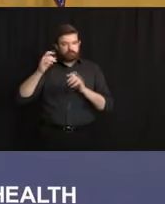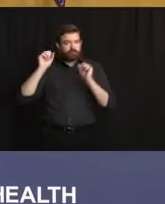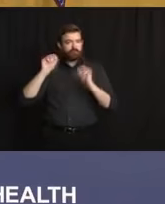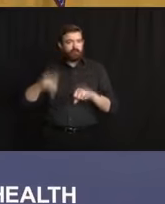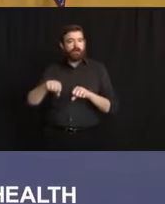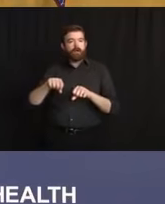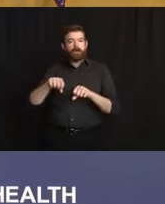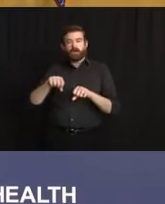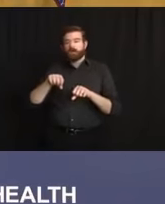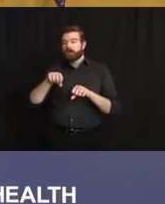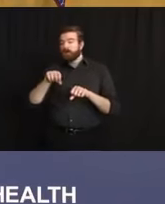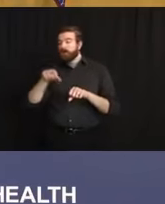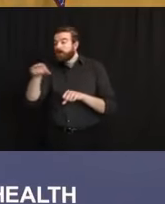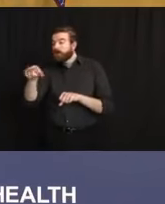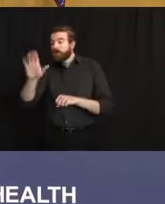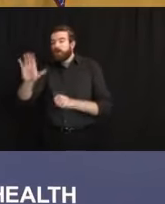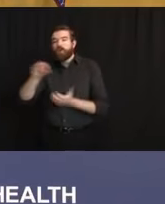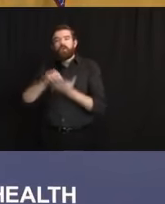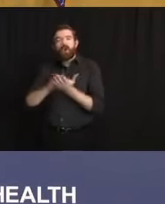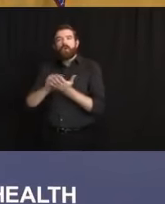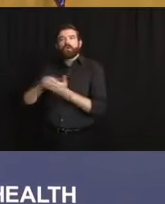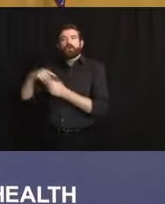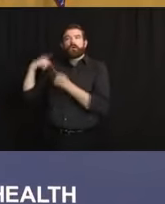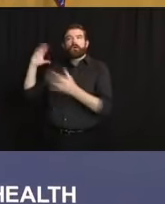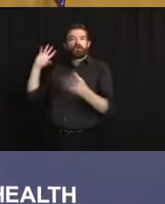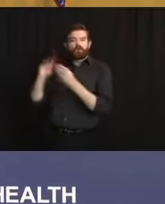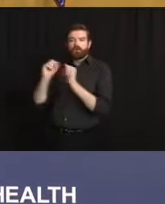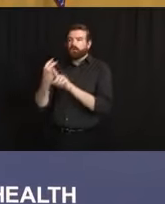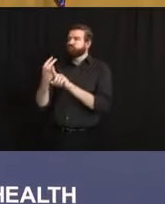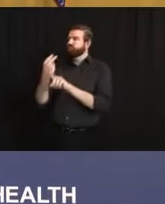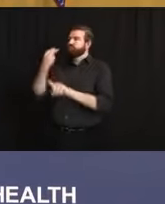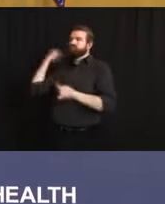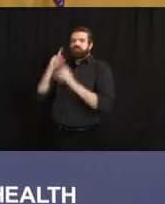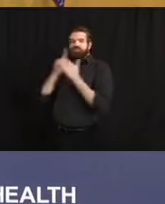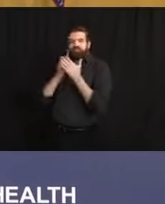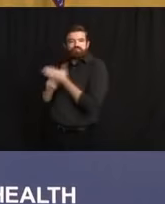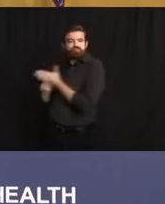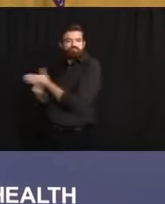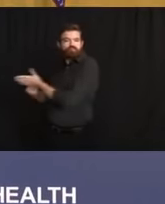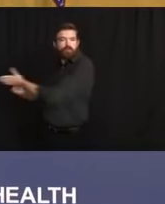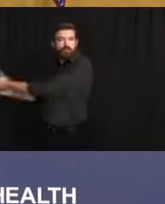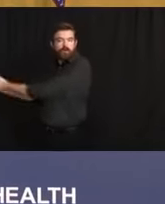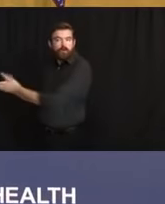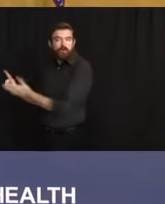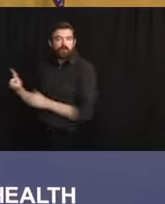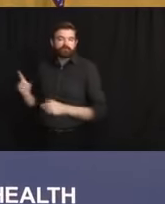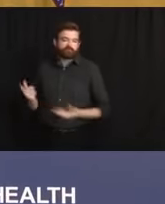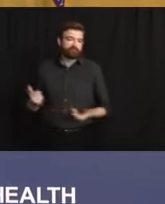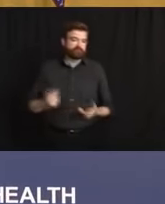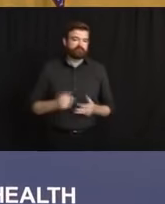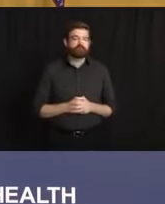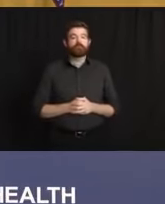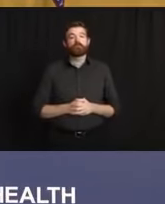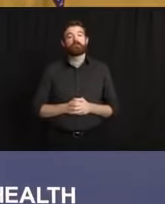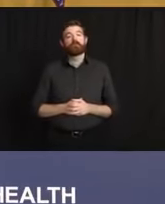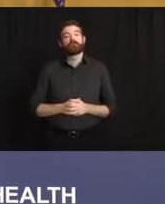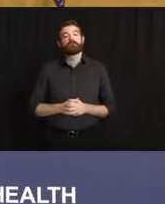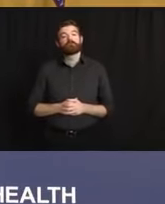fair? Thank you. So thank you, folks. Again, as I